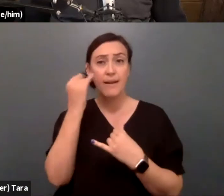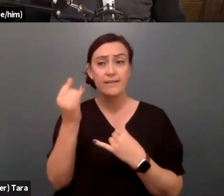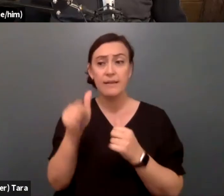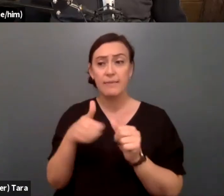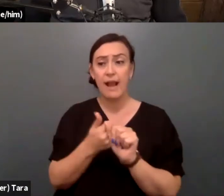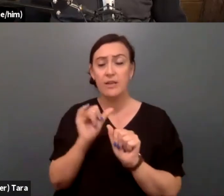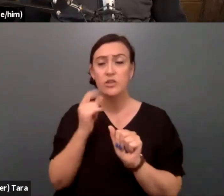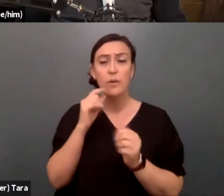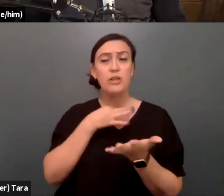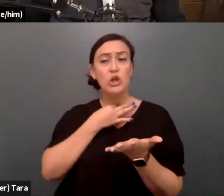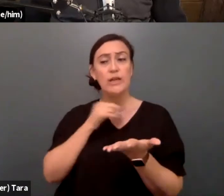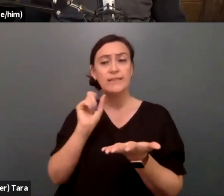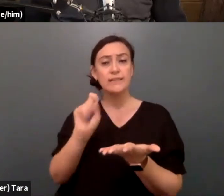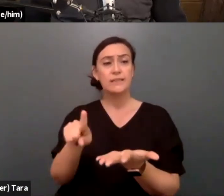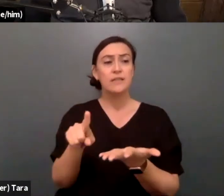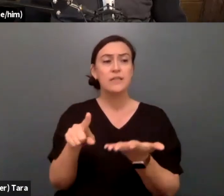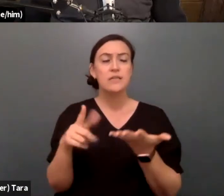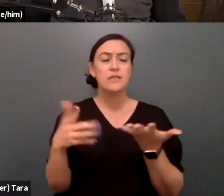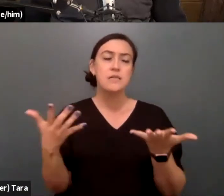to know,